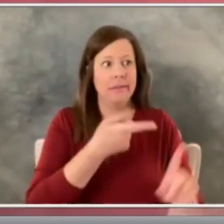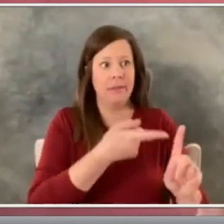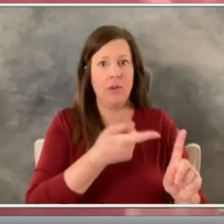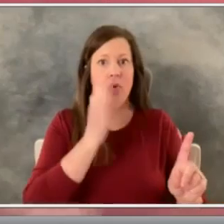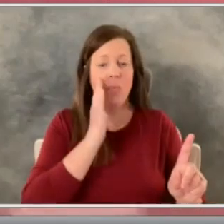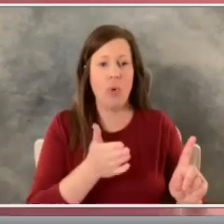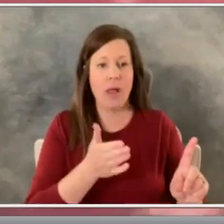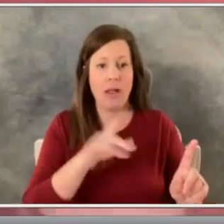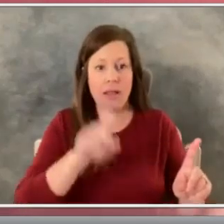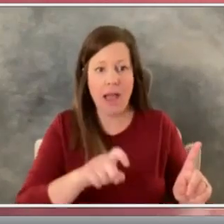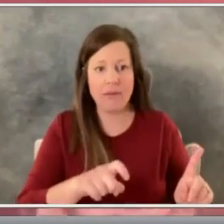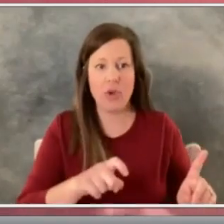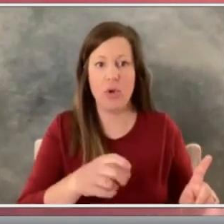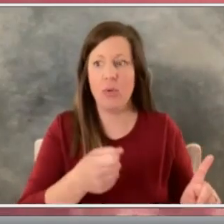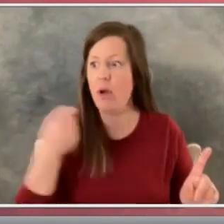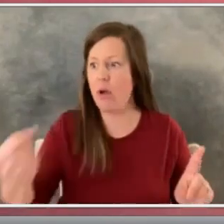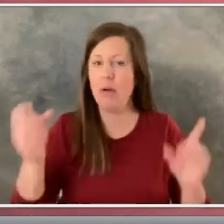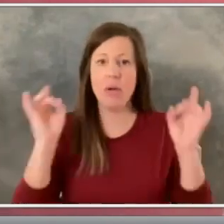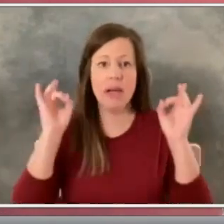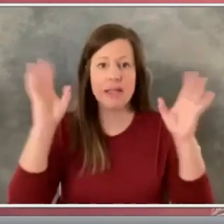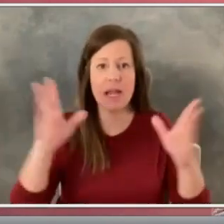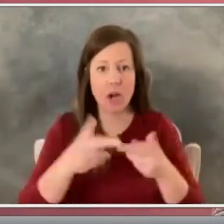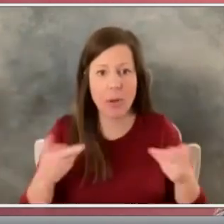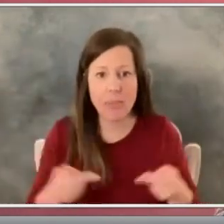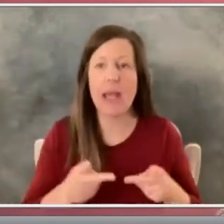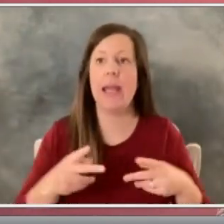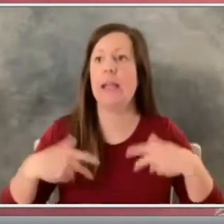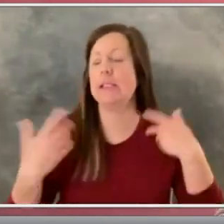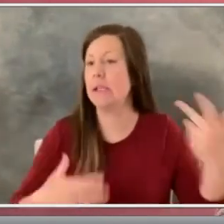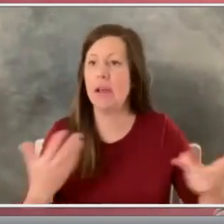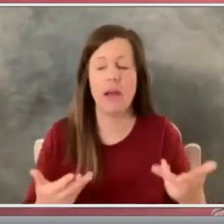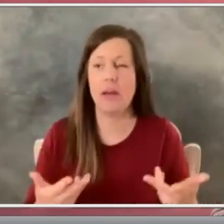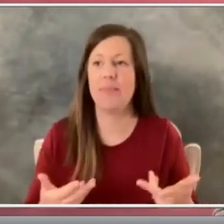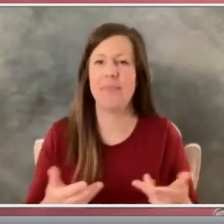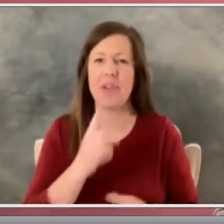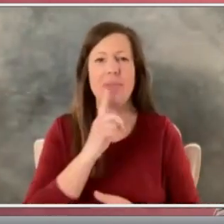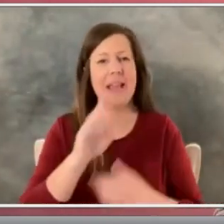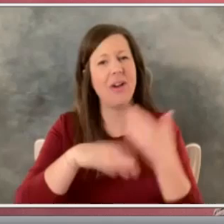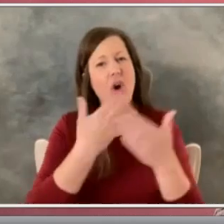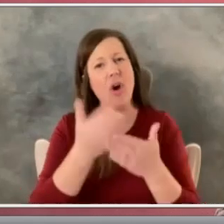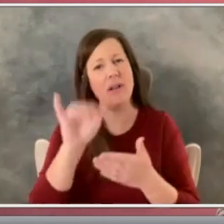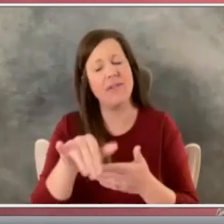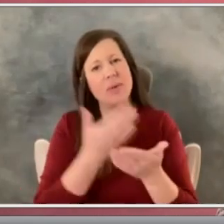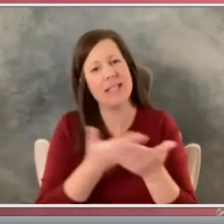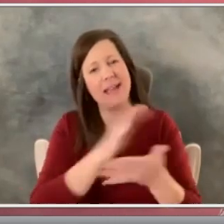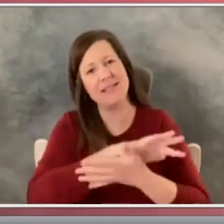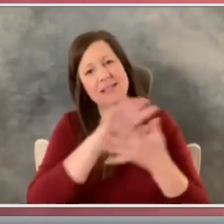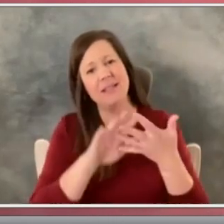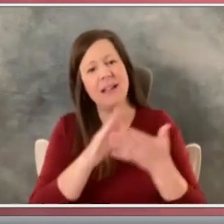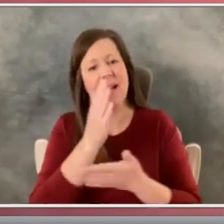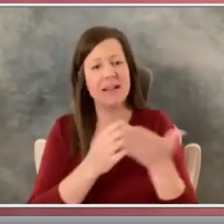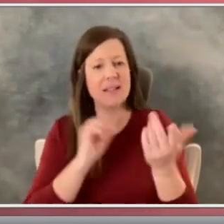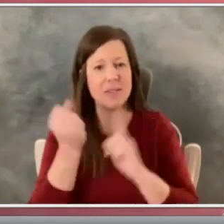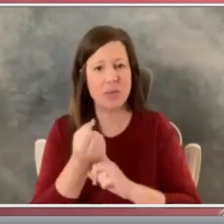some terrible place that they have conjured in their mind? You know, all of those things. And in some cases, am I going to